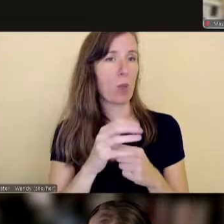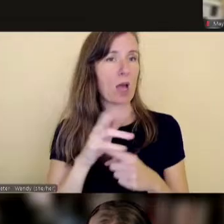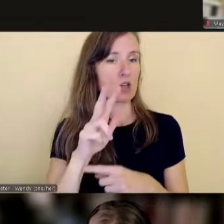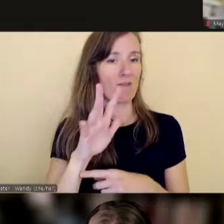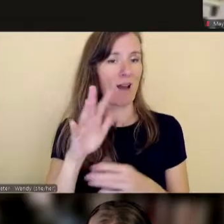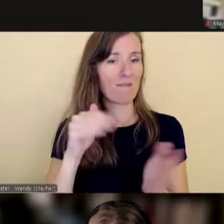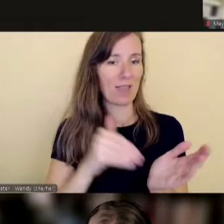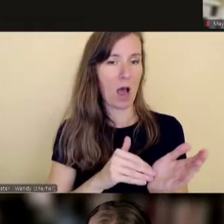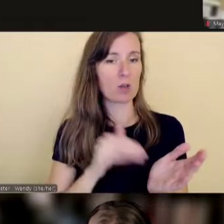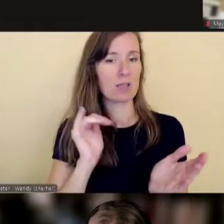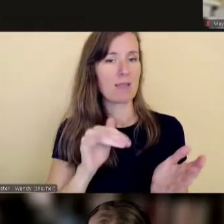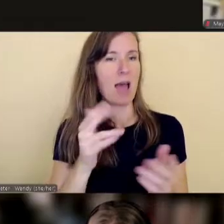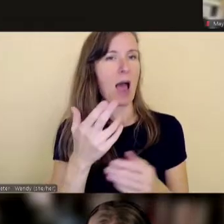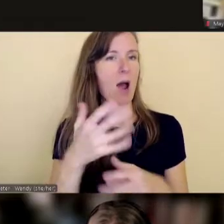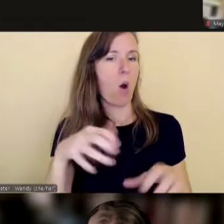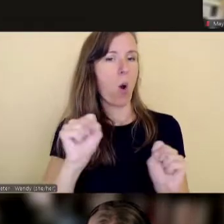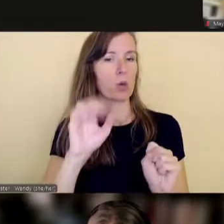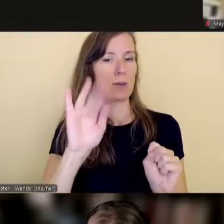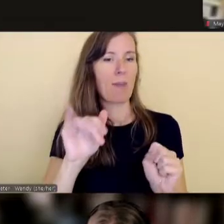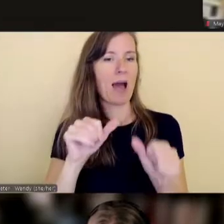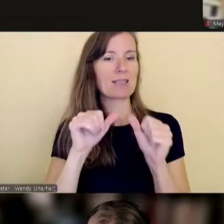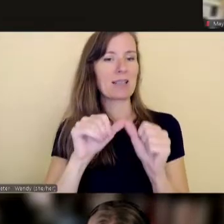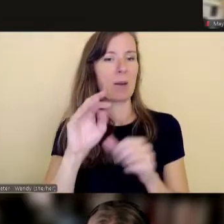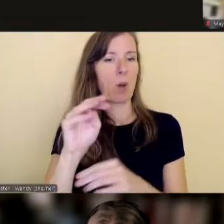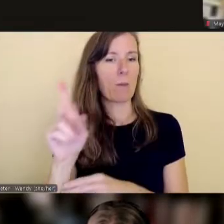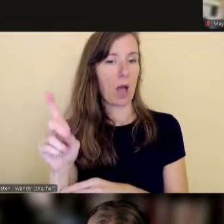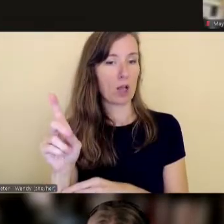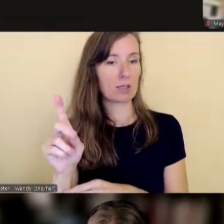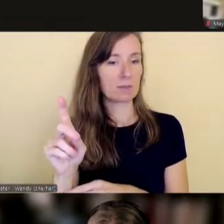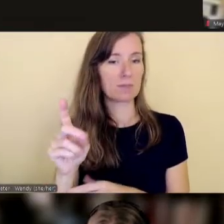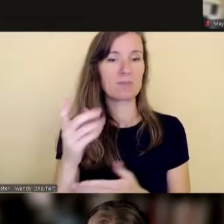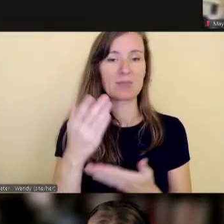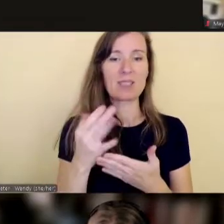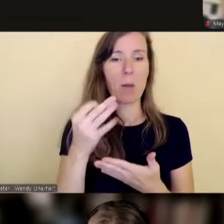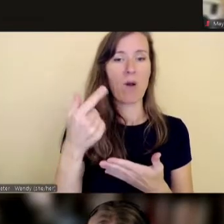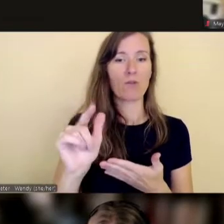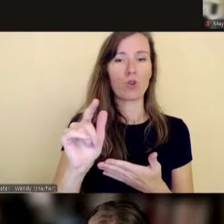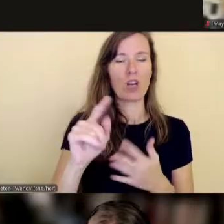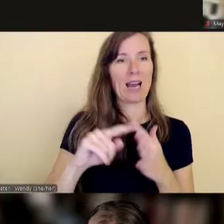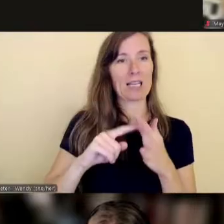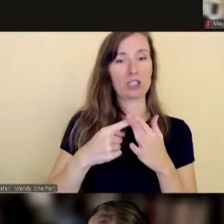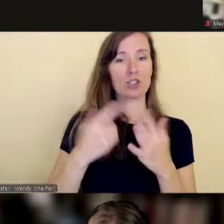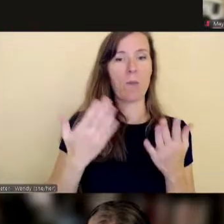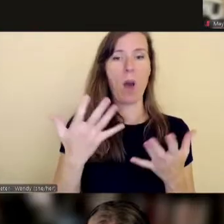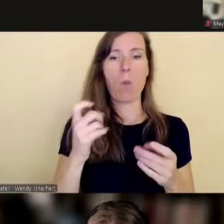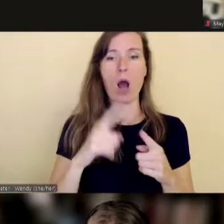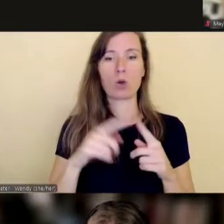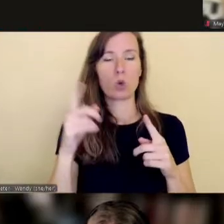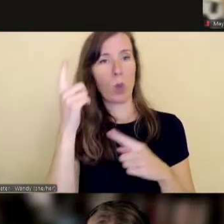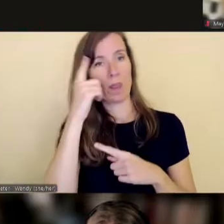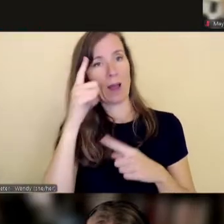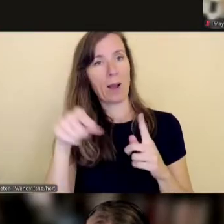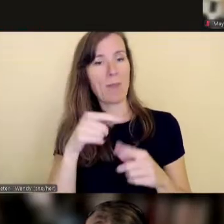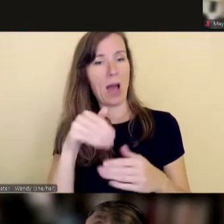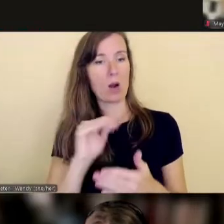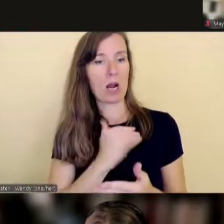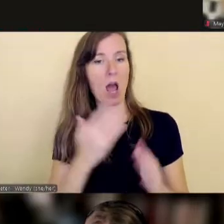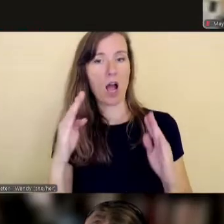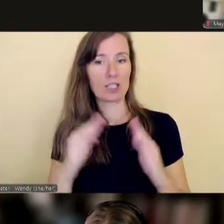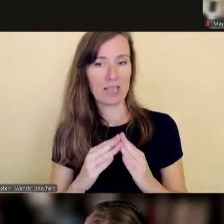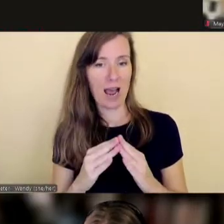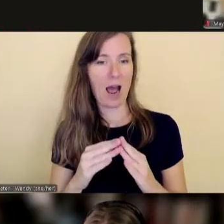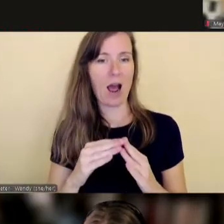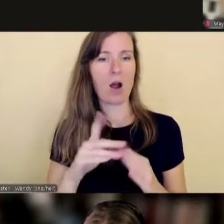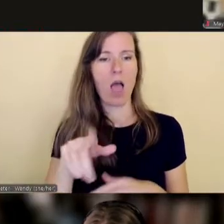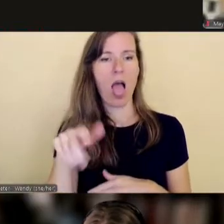All of their outdoor equipment is now battery-operated: hedge trimmers, chainsaws, ride-on mowers, stand-on mowers, leaf blowers. They report saving on